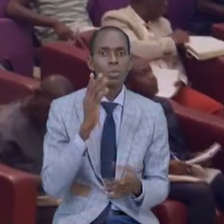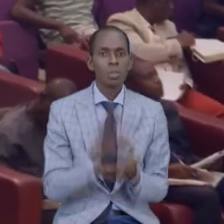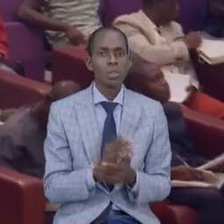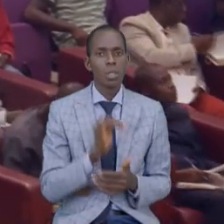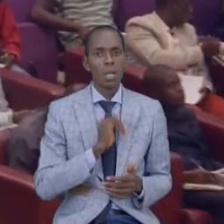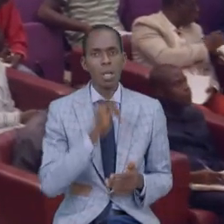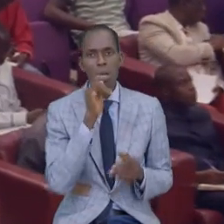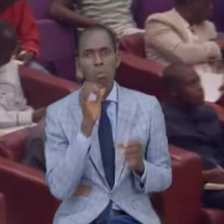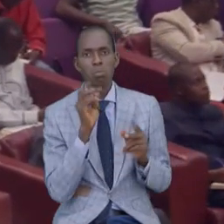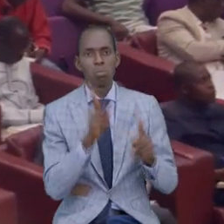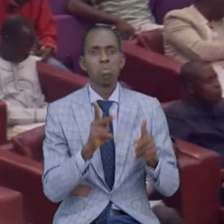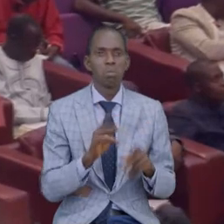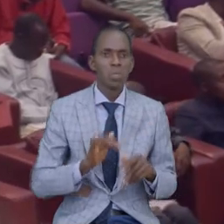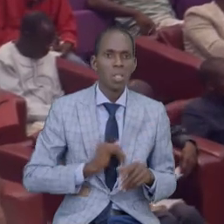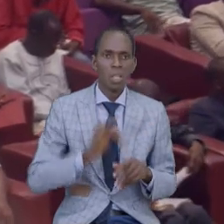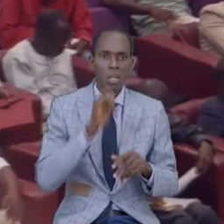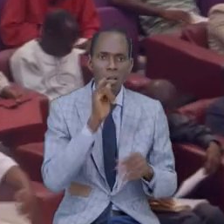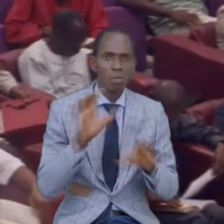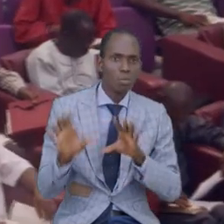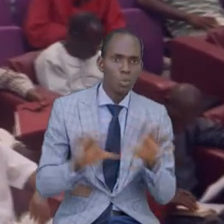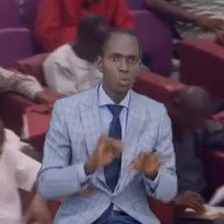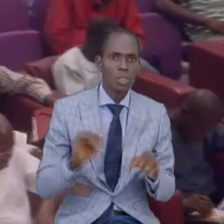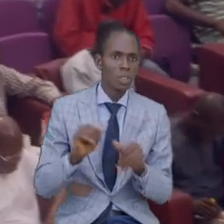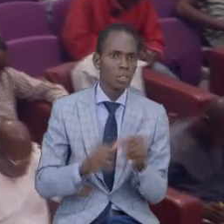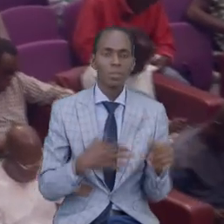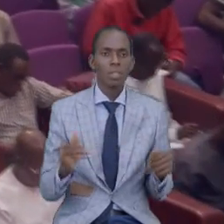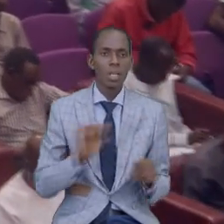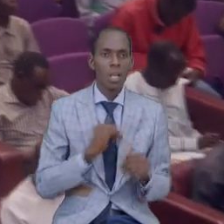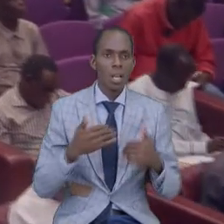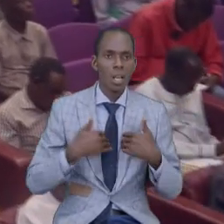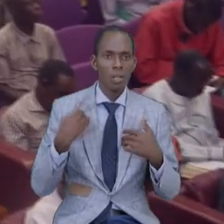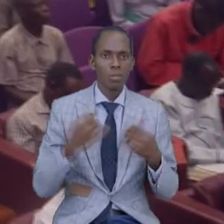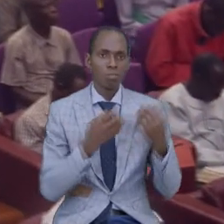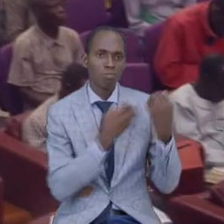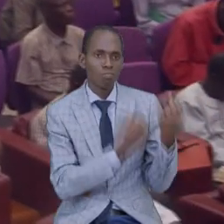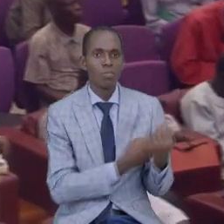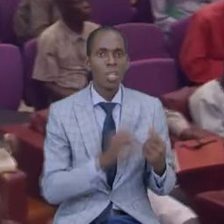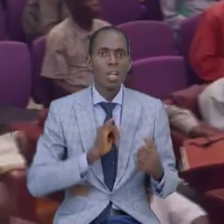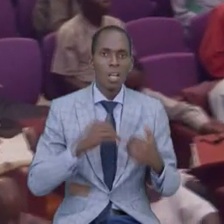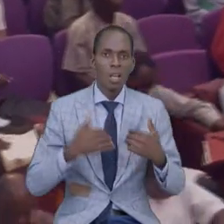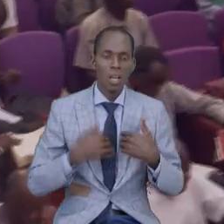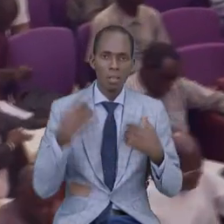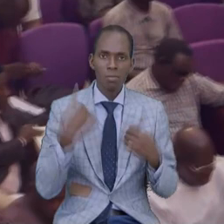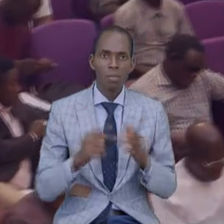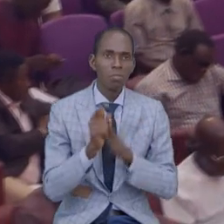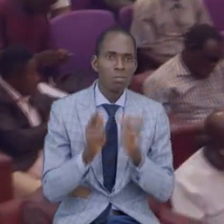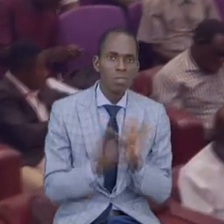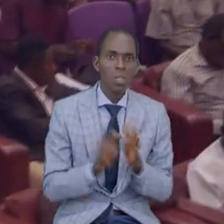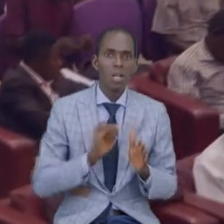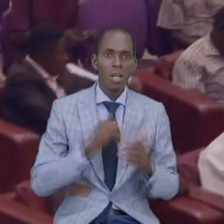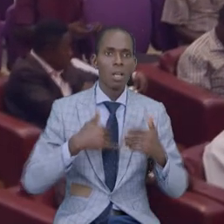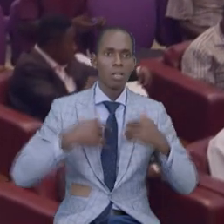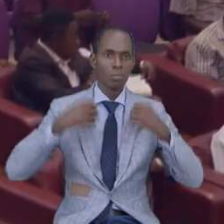right. I'm doing everything. I have the courage. I have the constitution. I have the